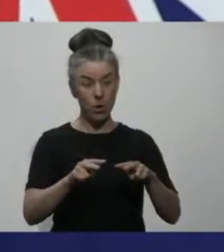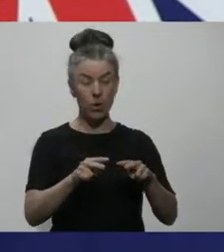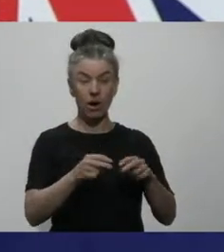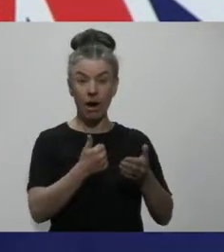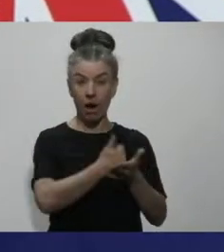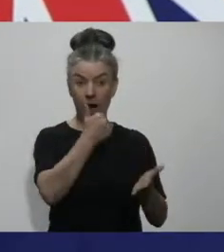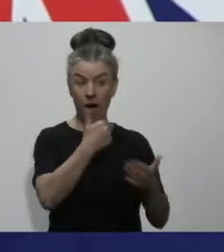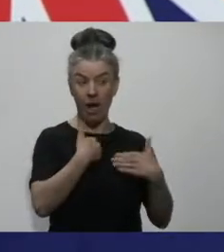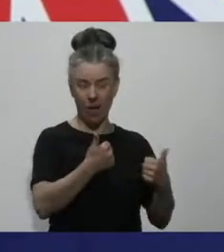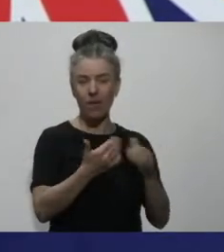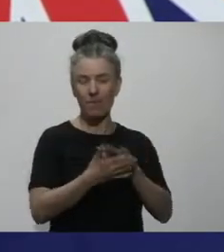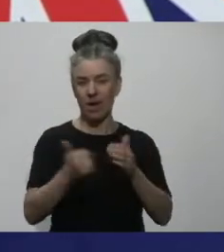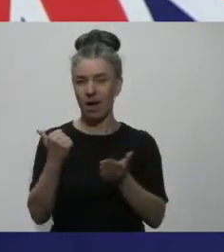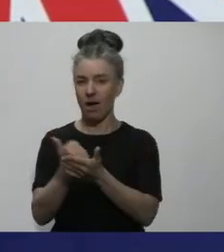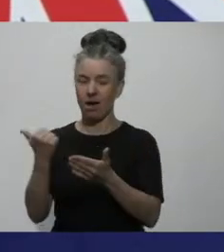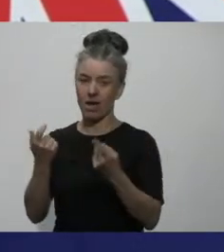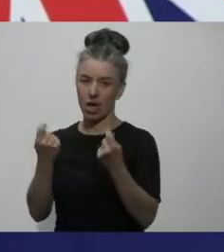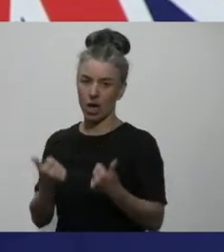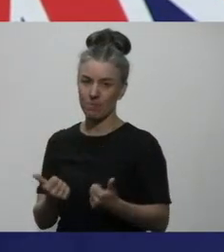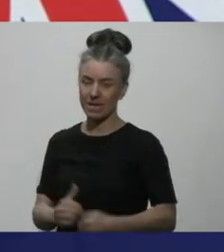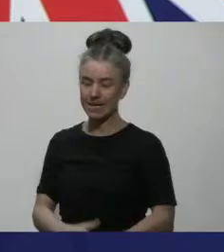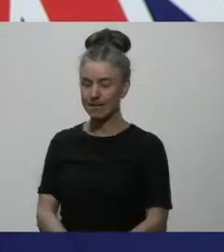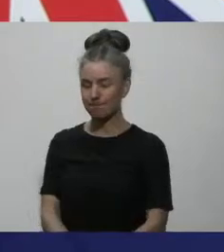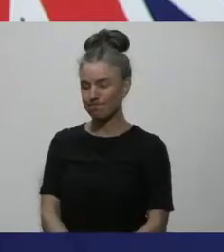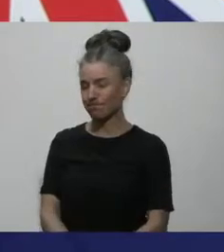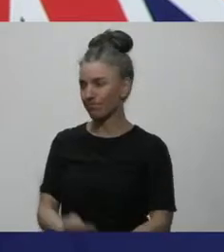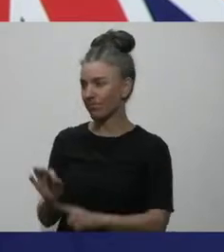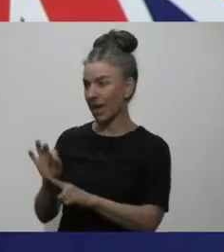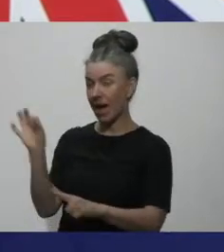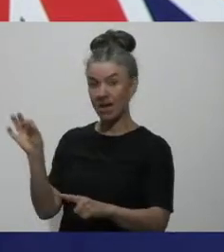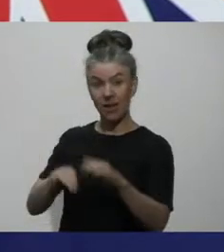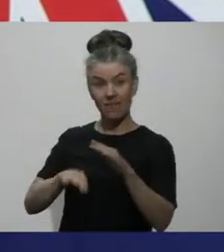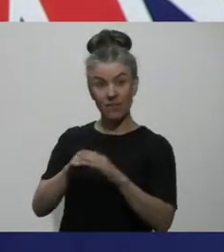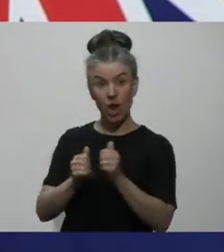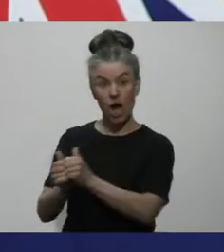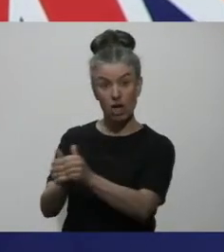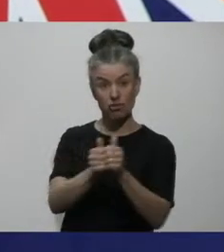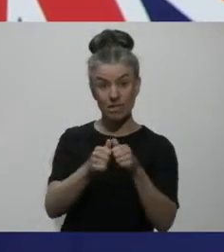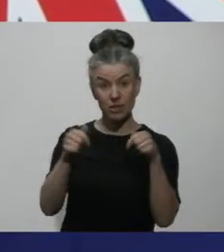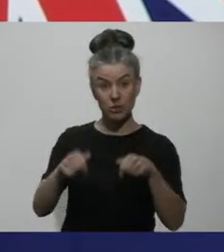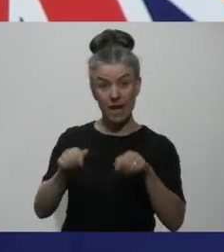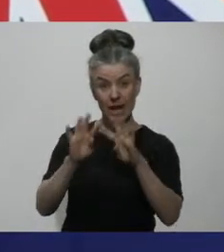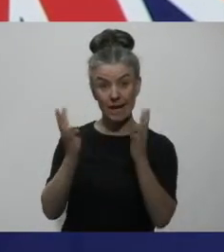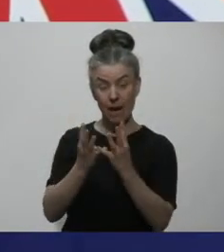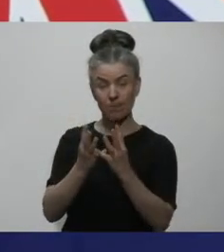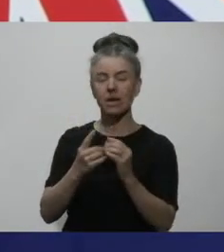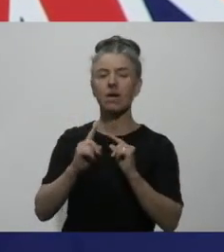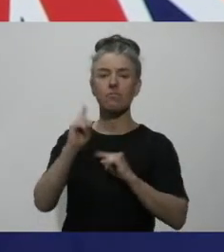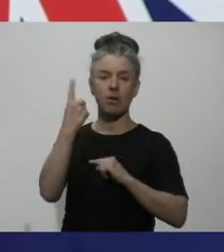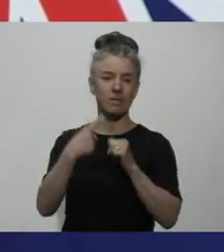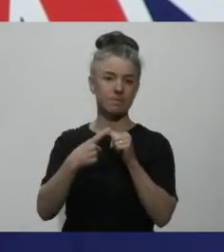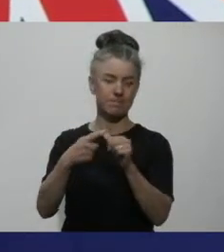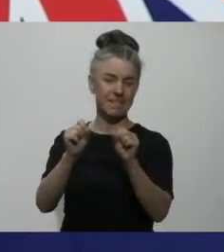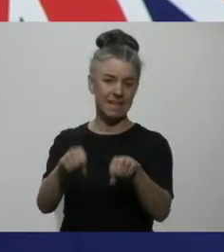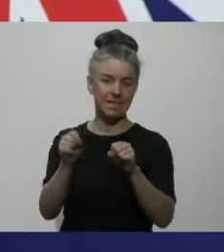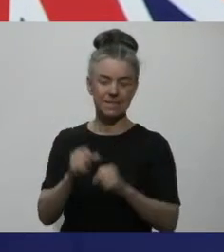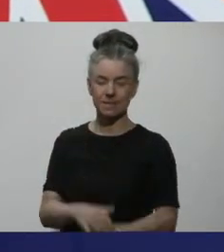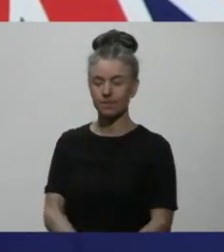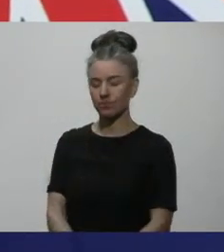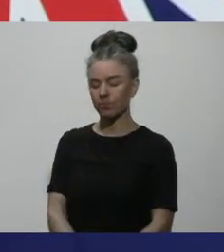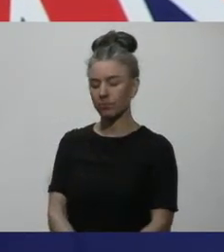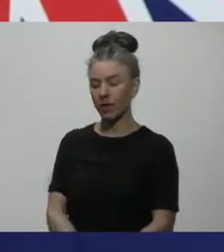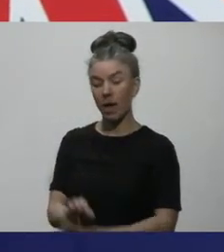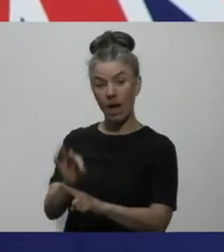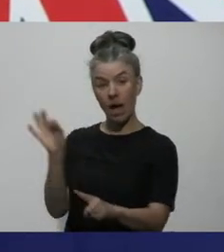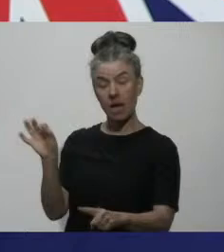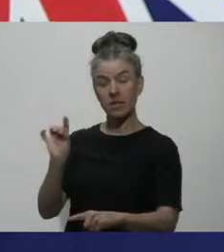for the economy. Benedict. So was it unanimous at the Cabinet table today? Yes. Benedict. What was your view on the interview that Winston Peters gave last night